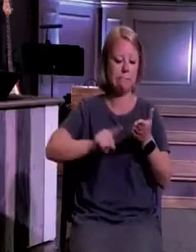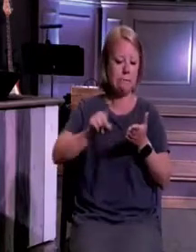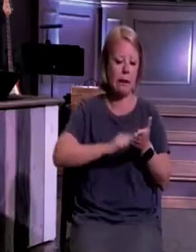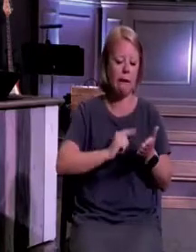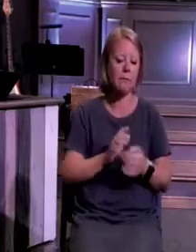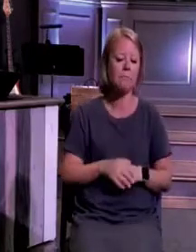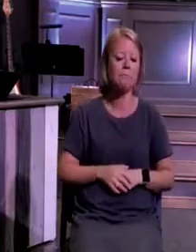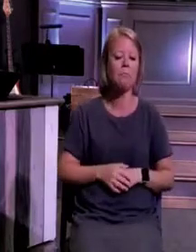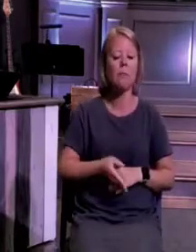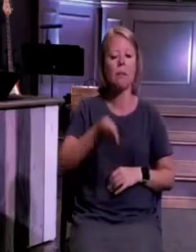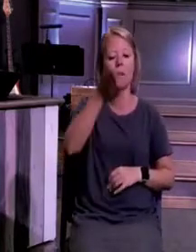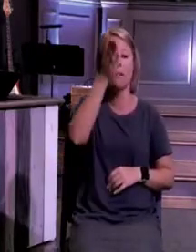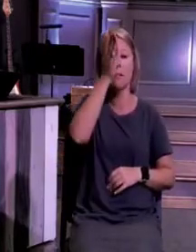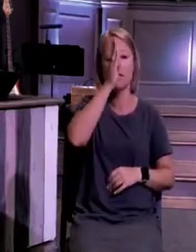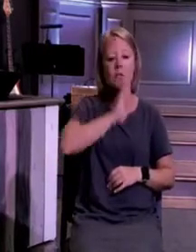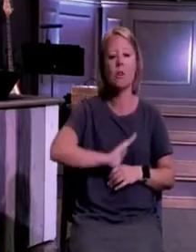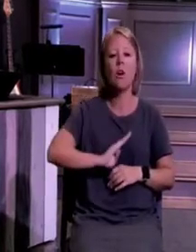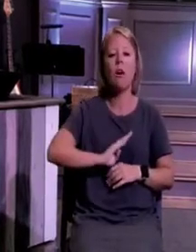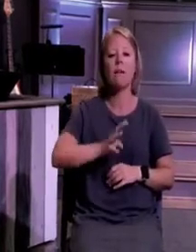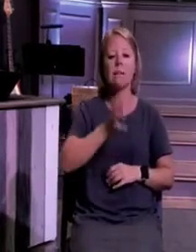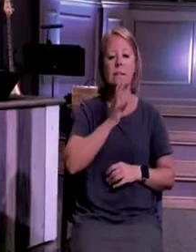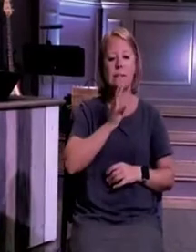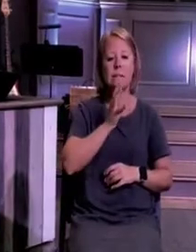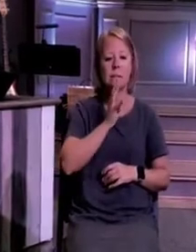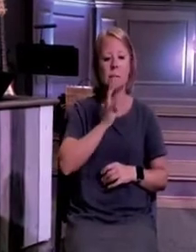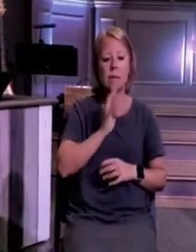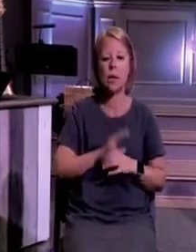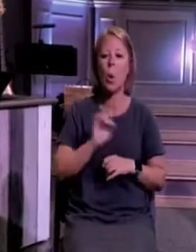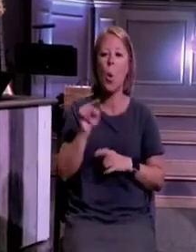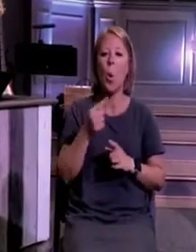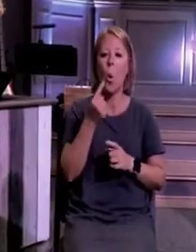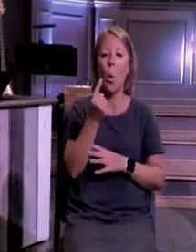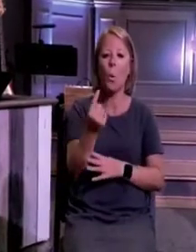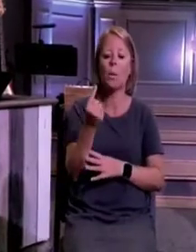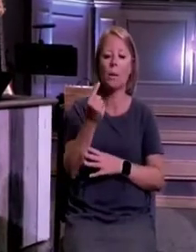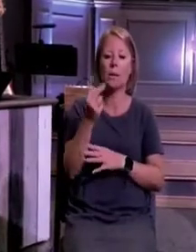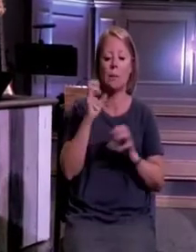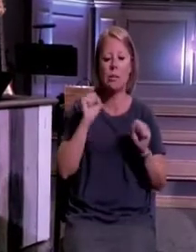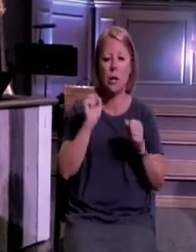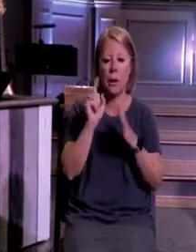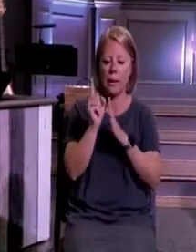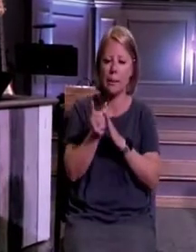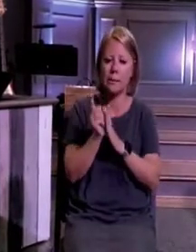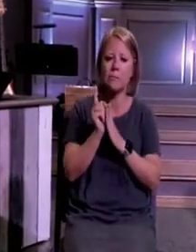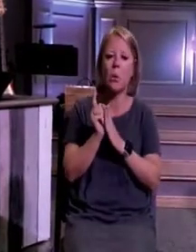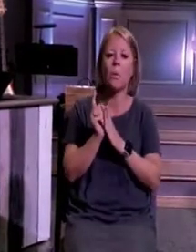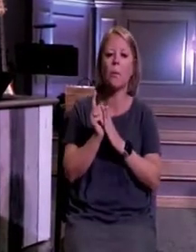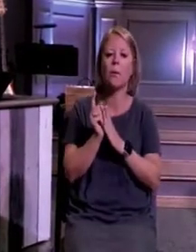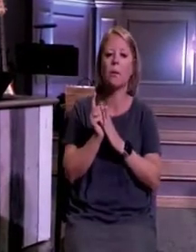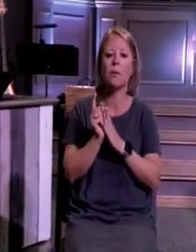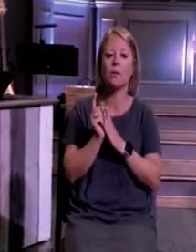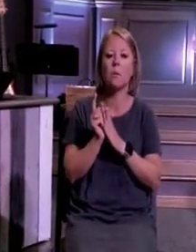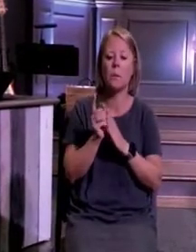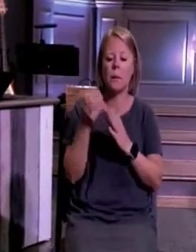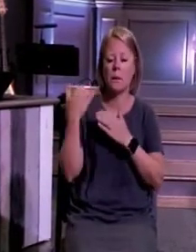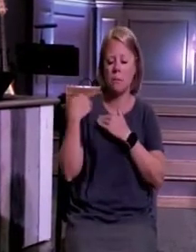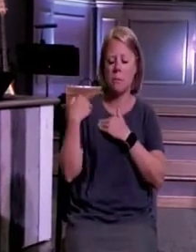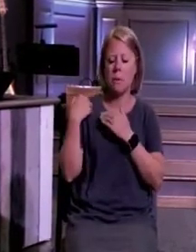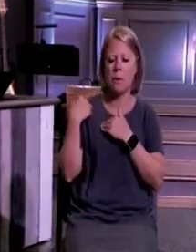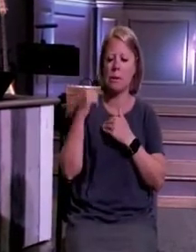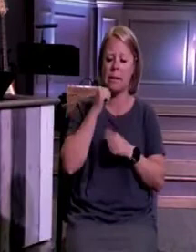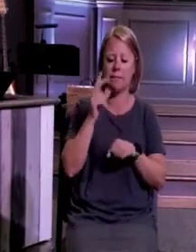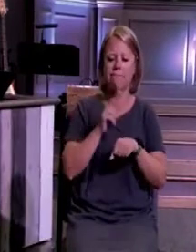closely, God is speaking. Only to be shaken by this moment with an unusual burden that